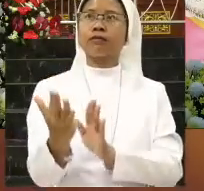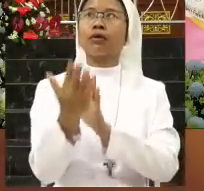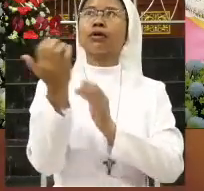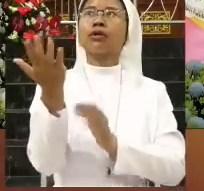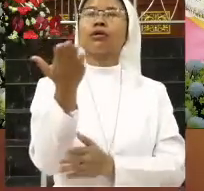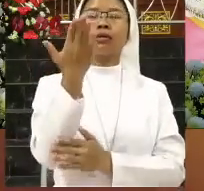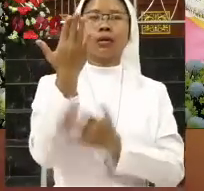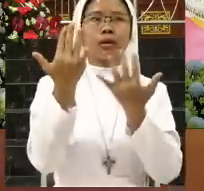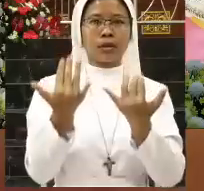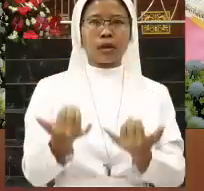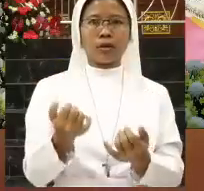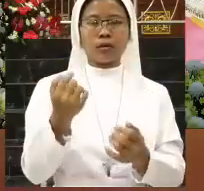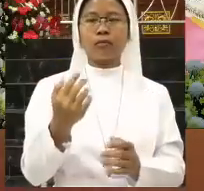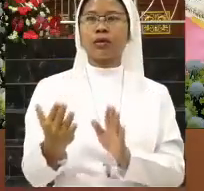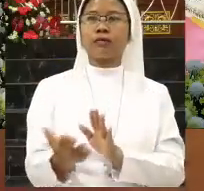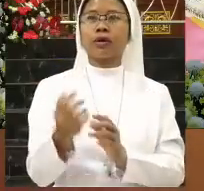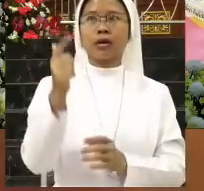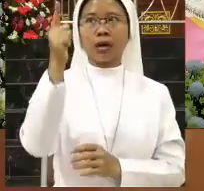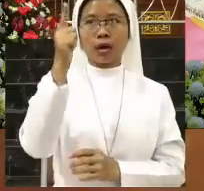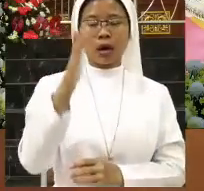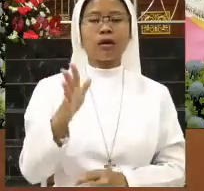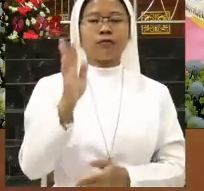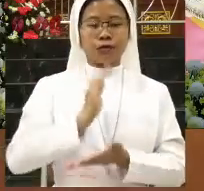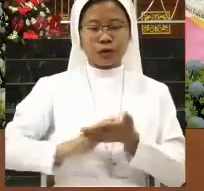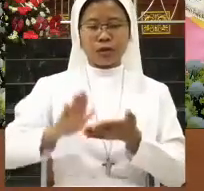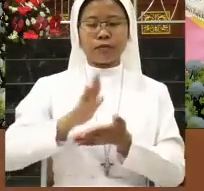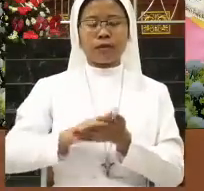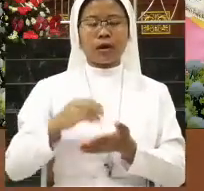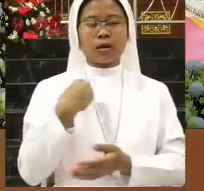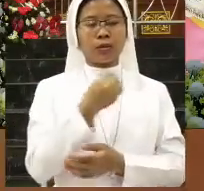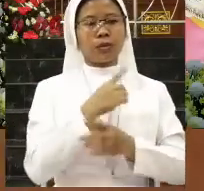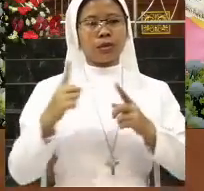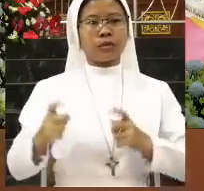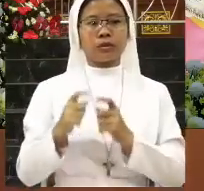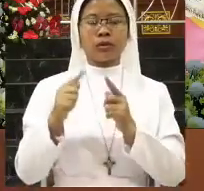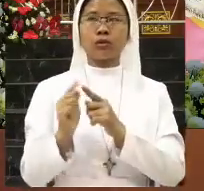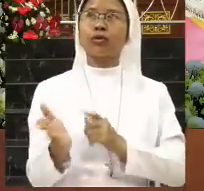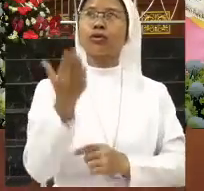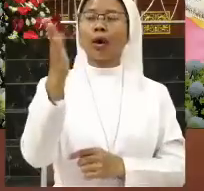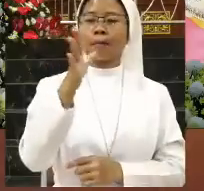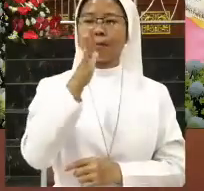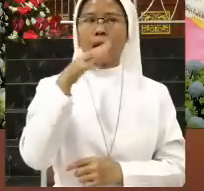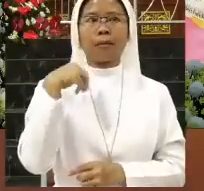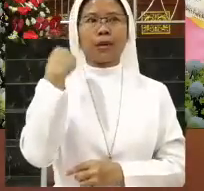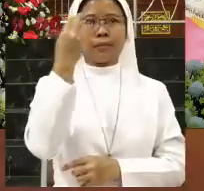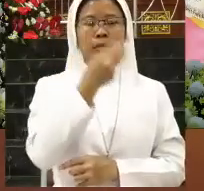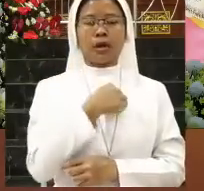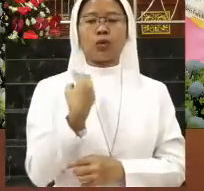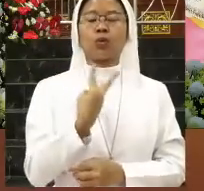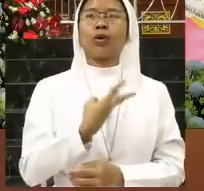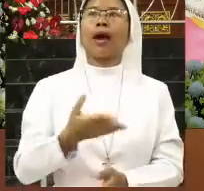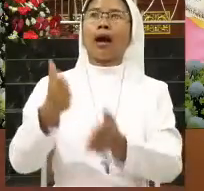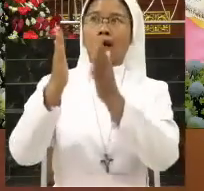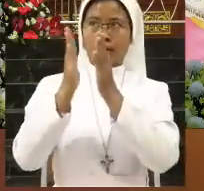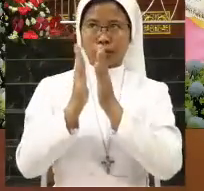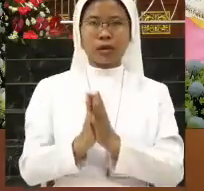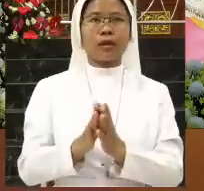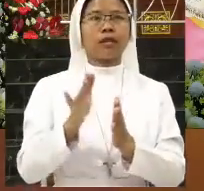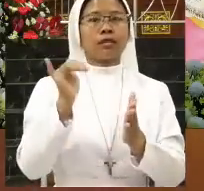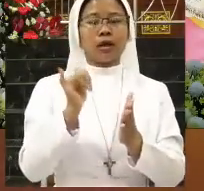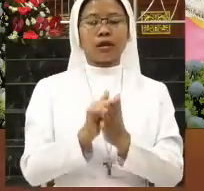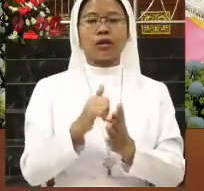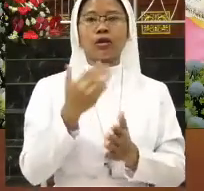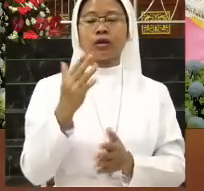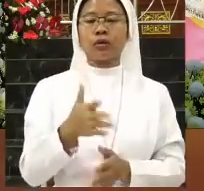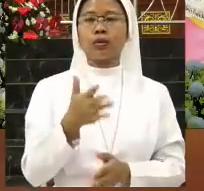God implore us now the forgiveness of our sins. To you, O Mother, we ask from thee that sin we